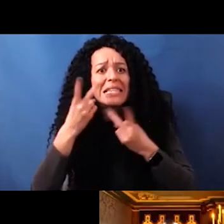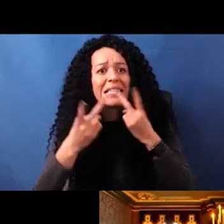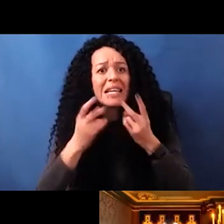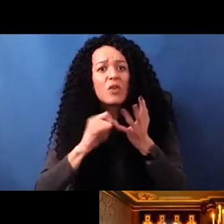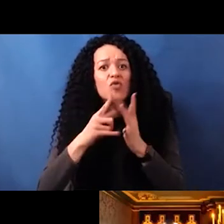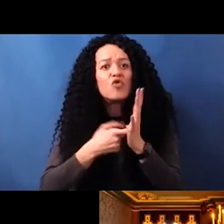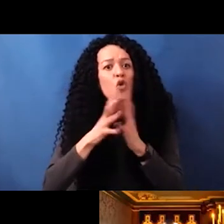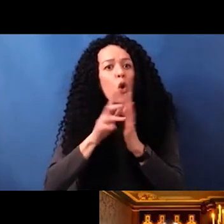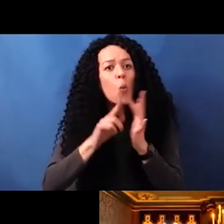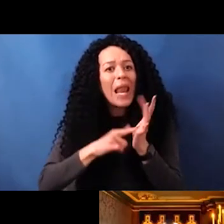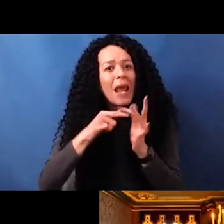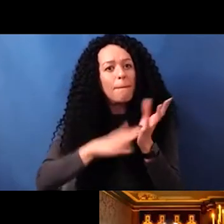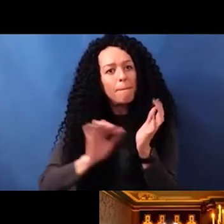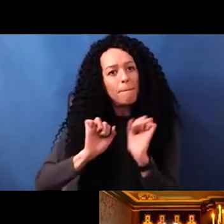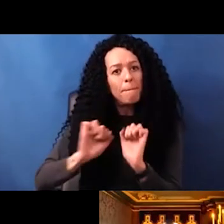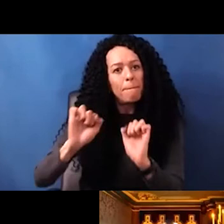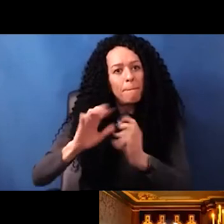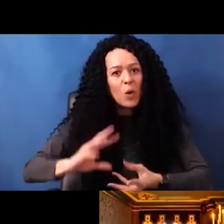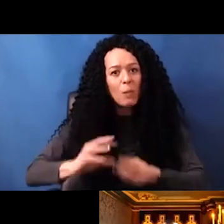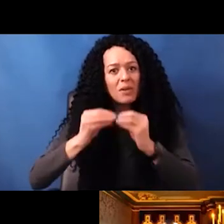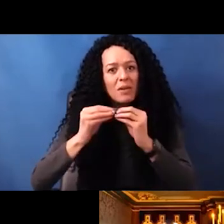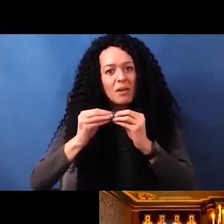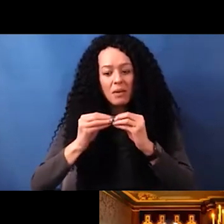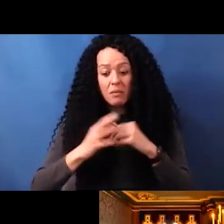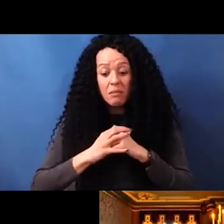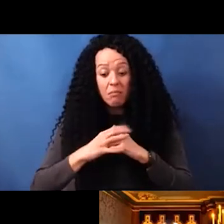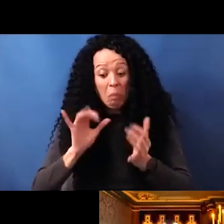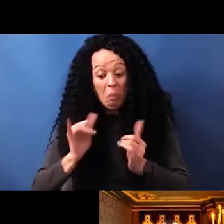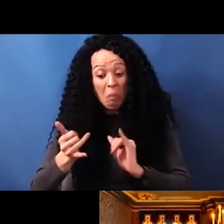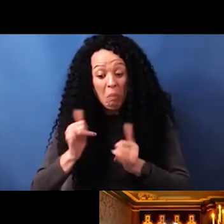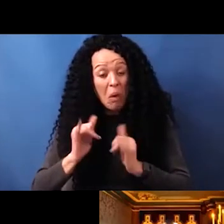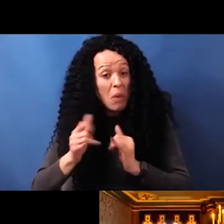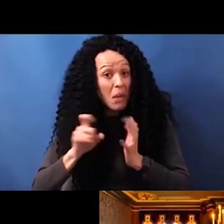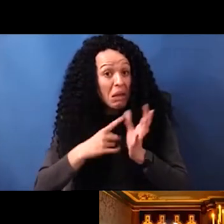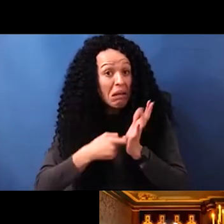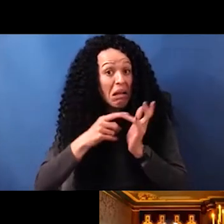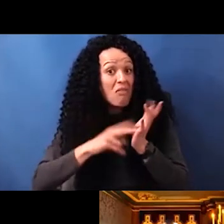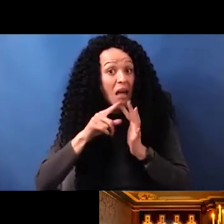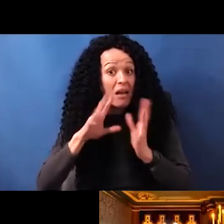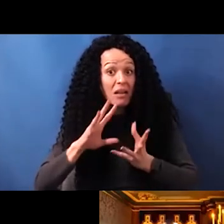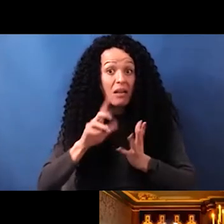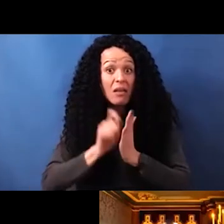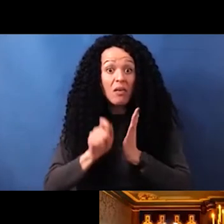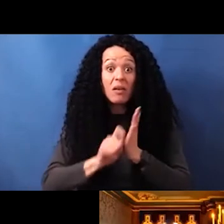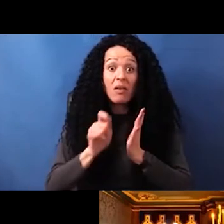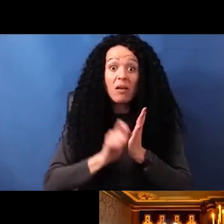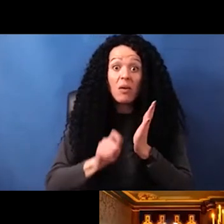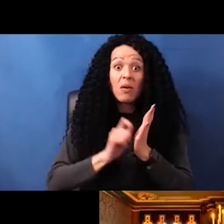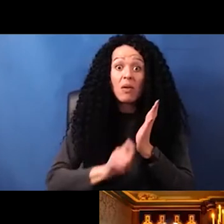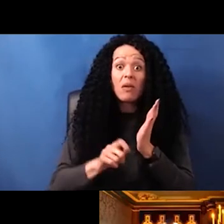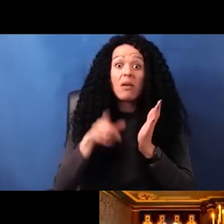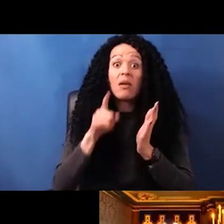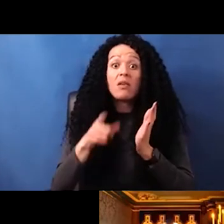own compositions. Though it may well have been Caroline's. Stop. She was forced to abandon